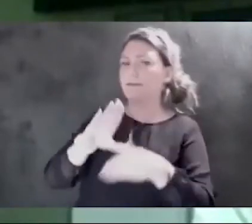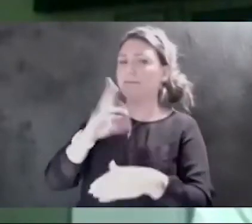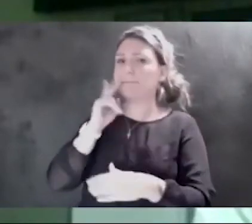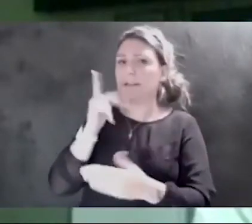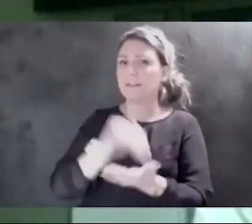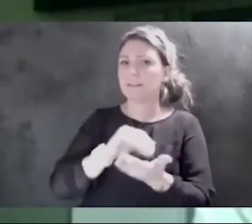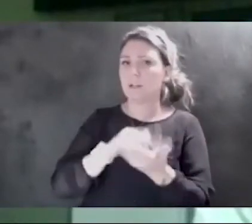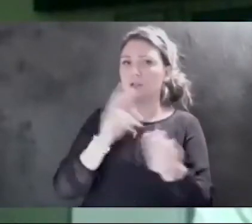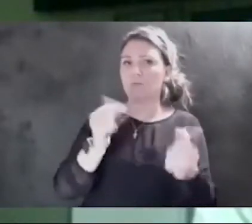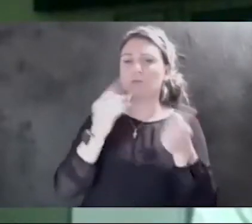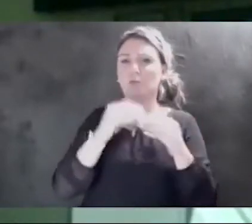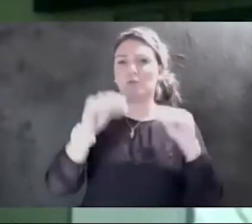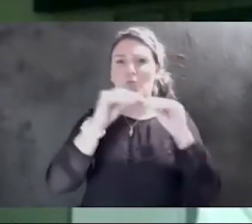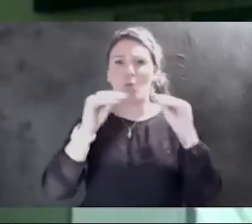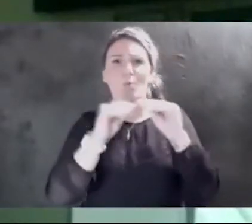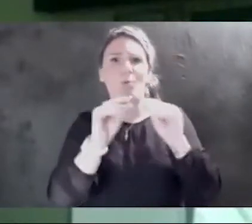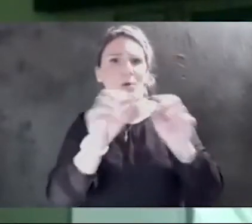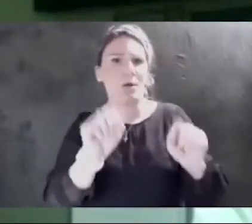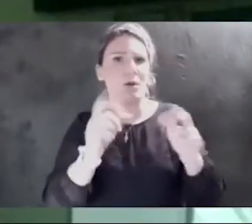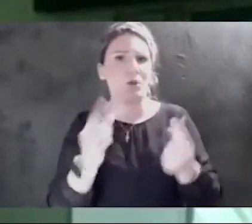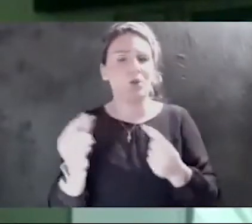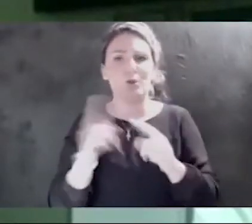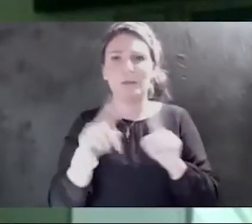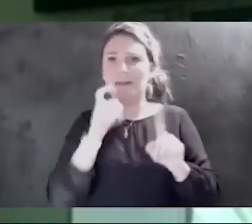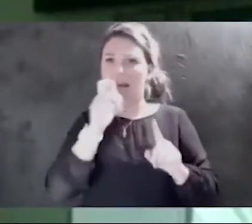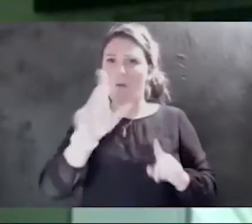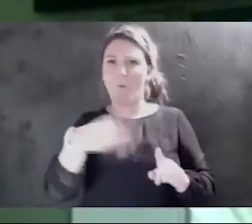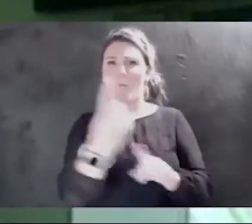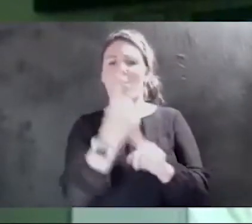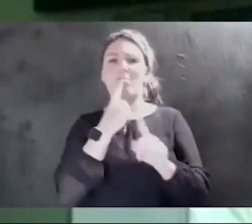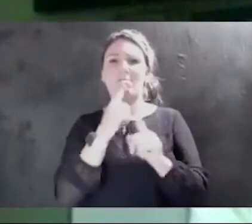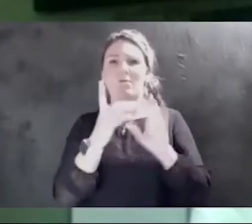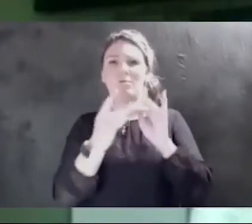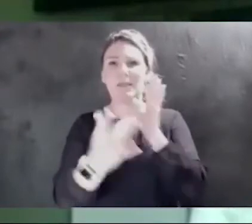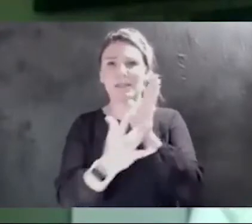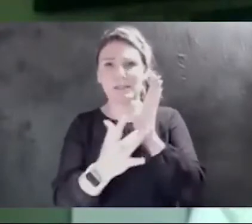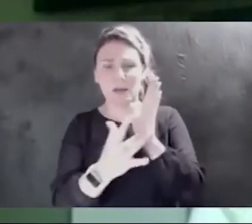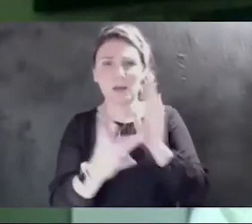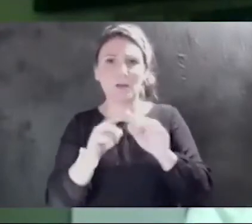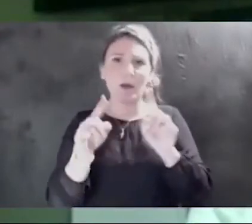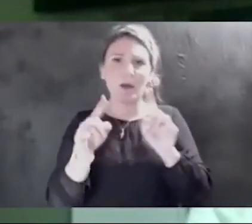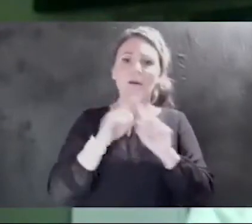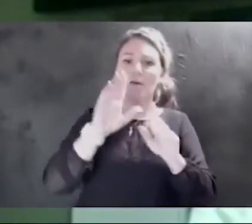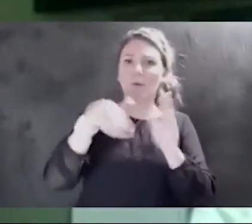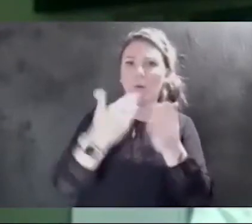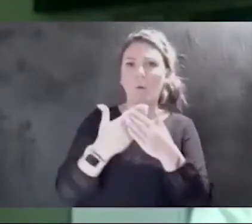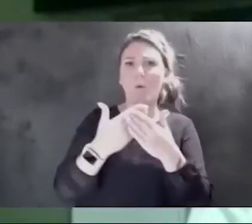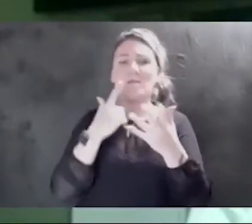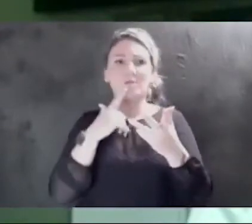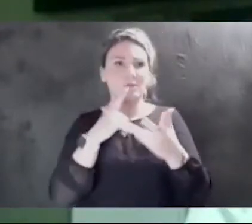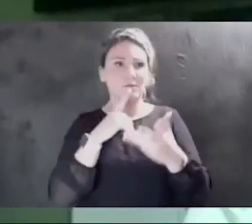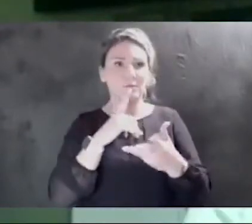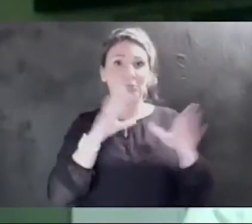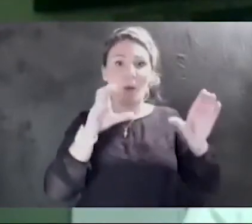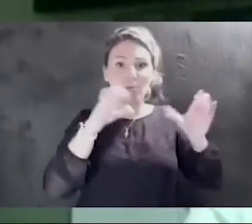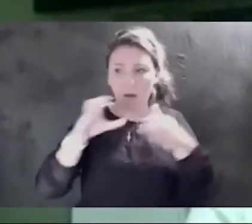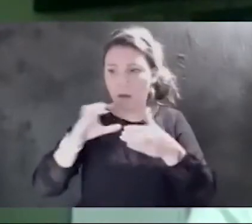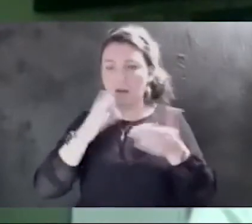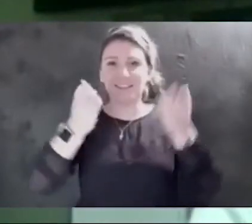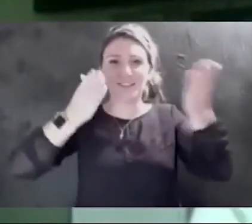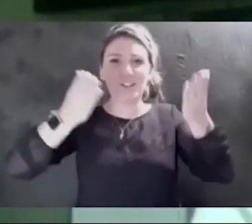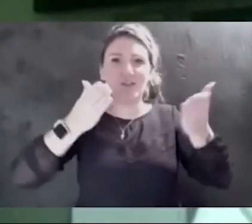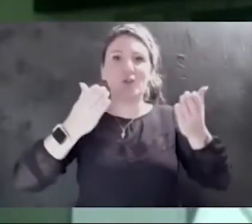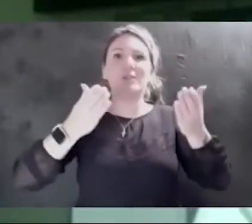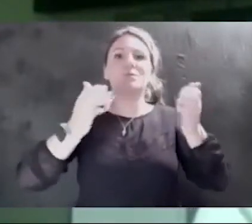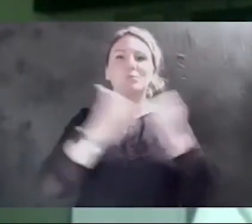more and more we can do, but it's not just about the technology. It's about having a whole set of services along with that